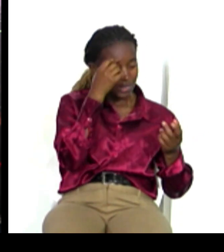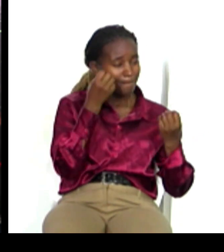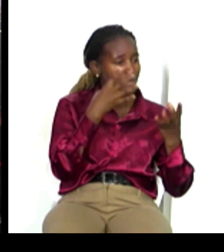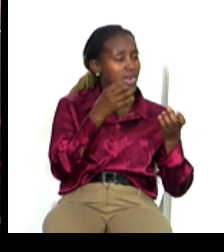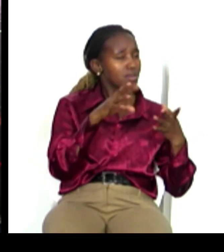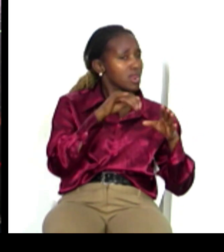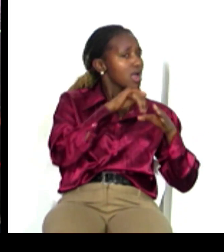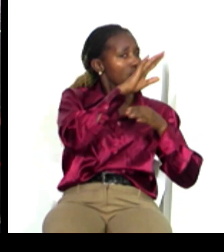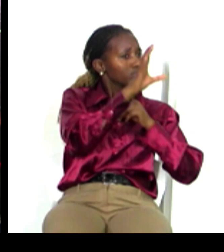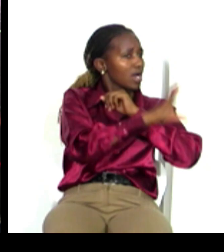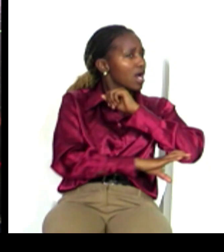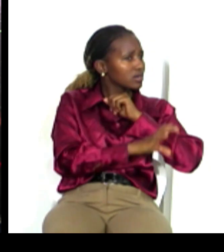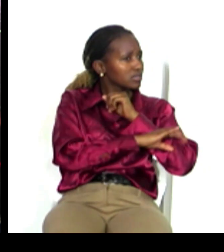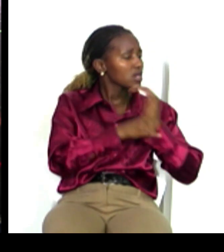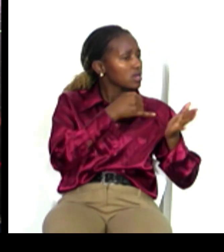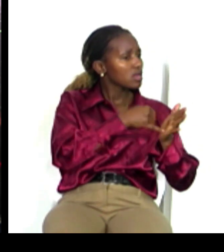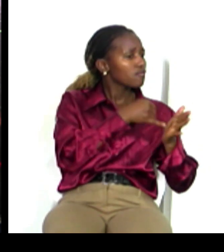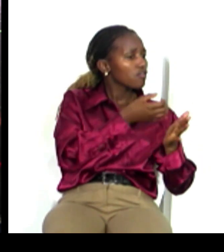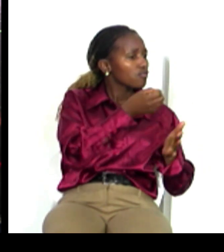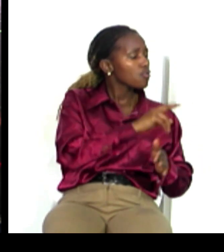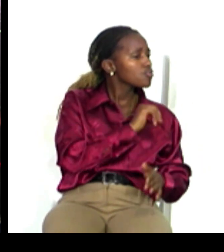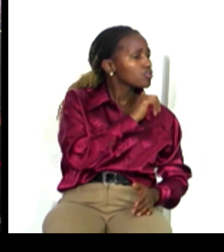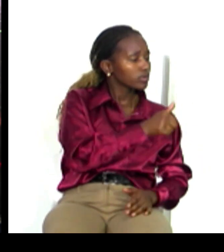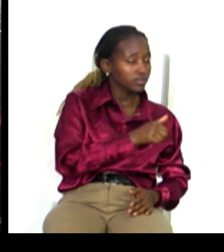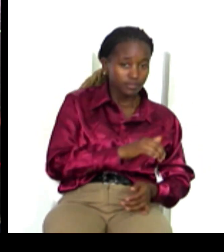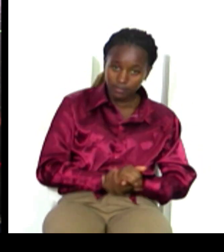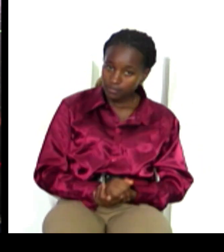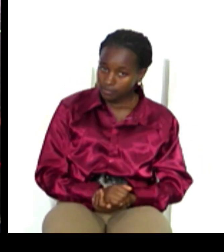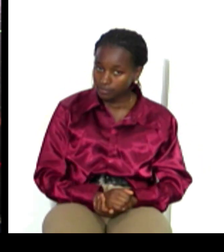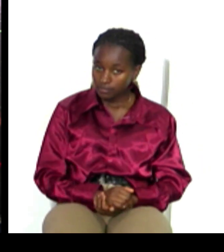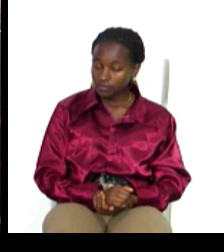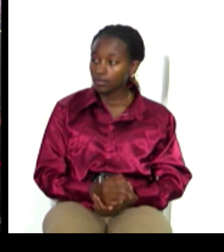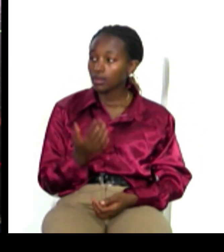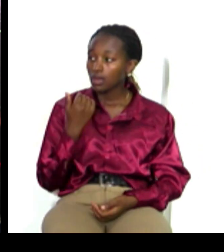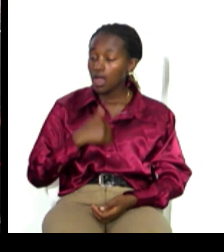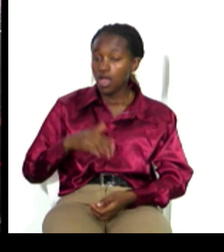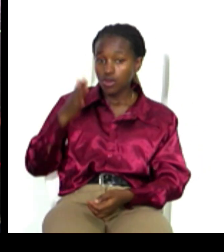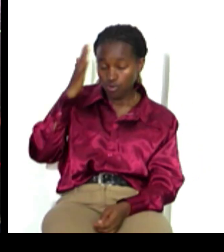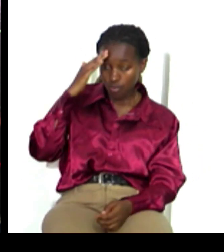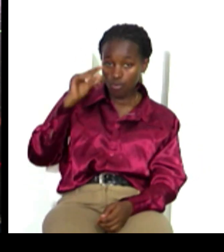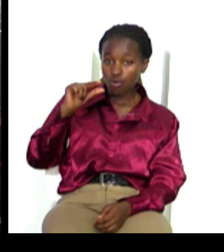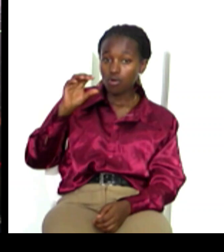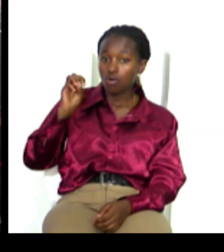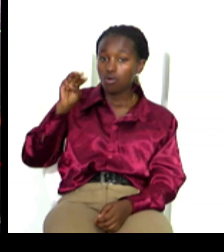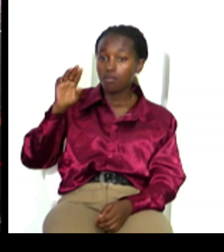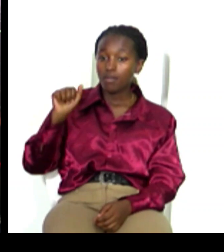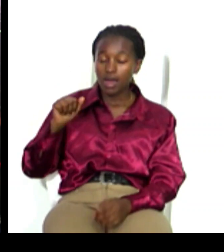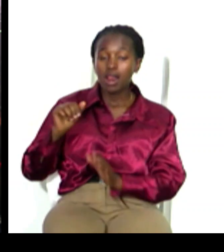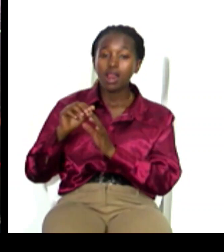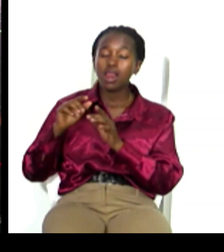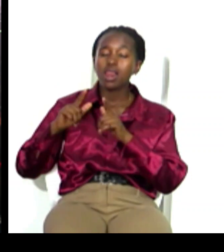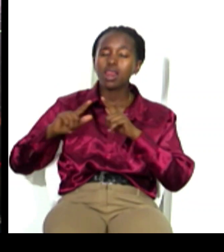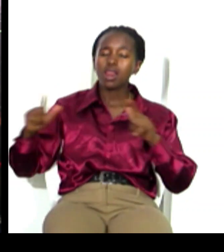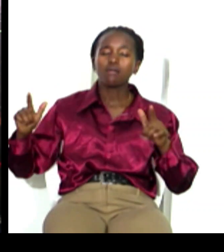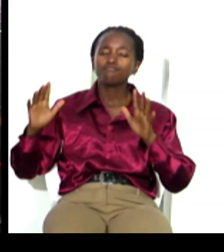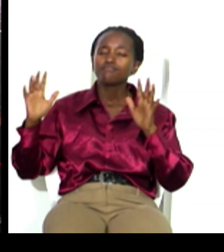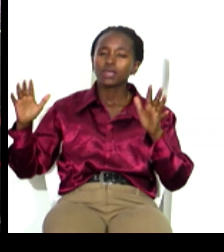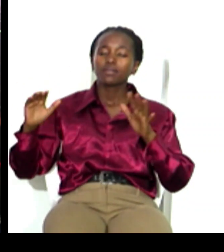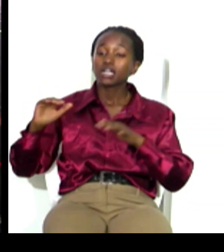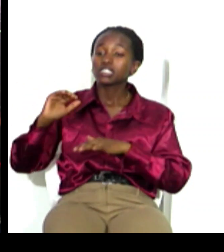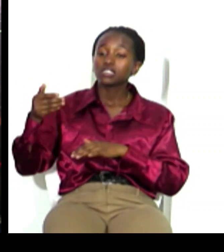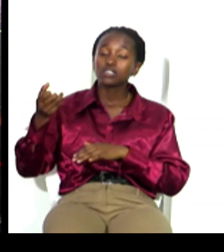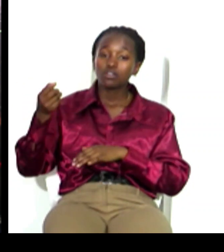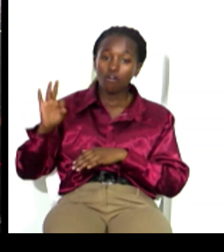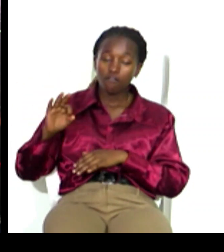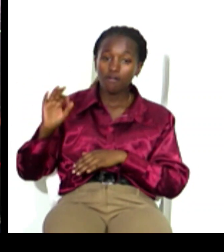this? Okay, Jonah, as you know very well that Goma is the largest city in DRC. So many people are interested in that. So many people